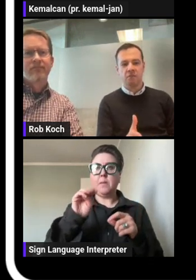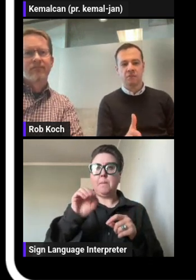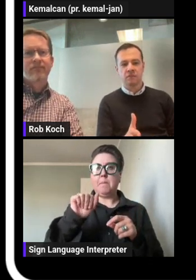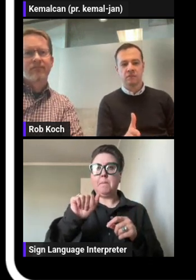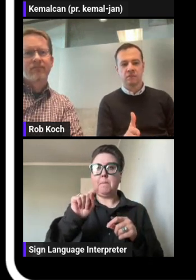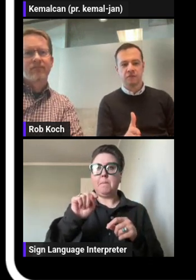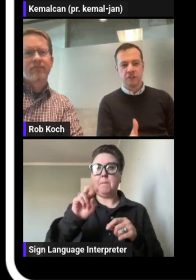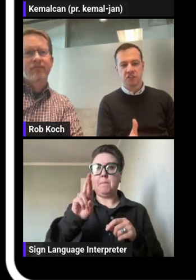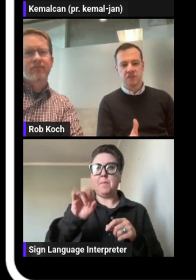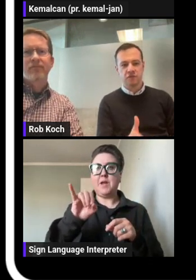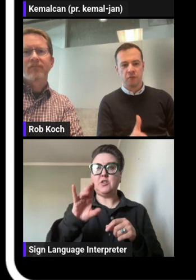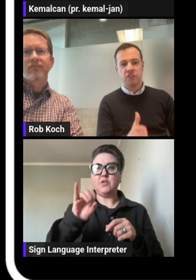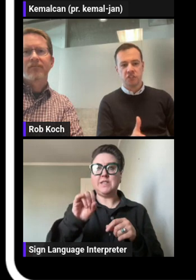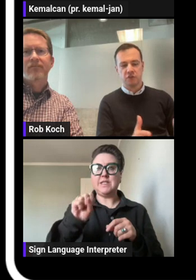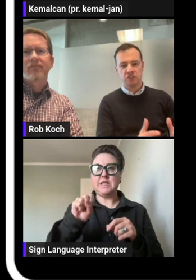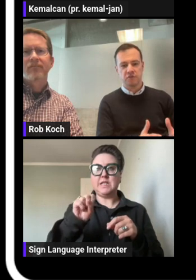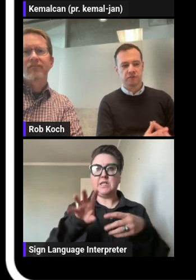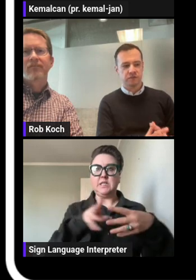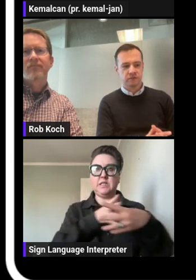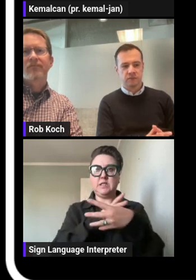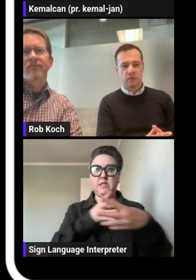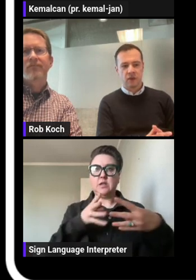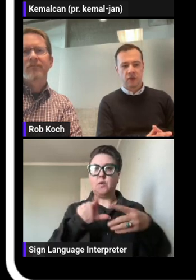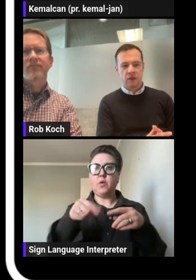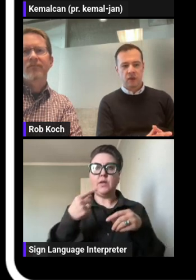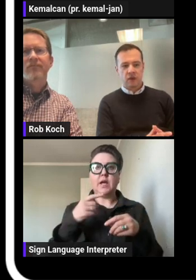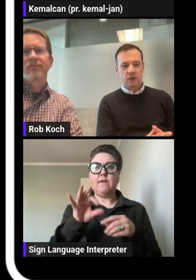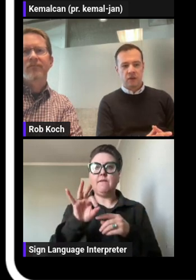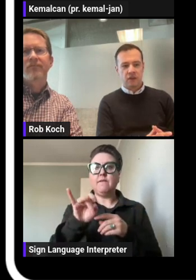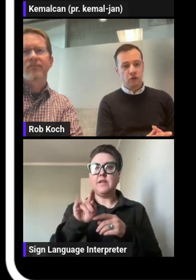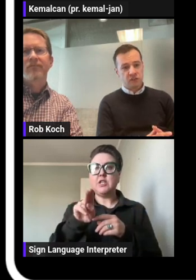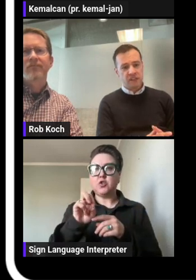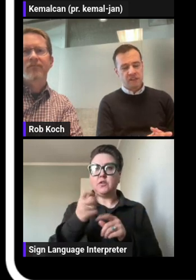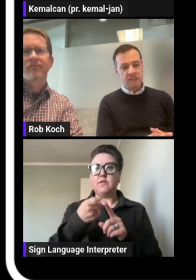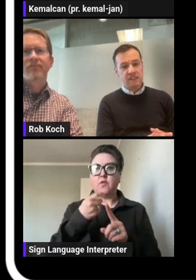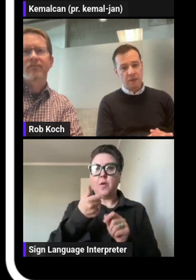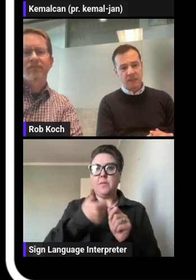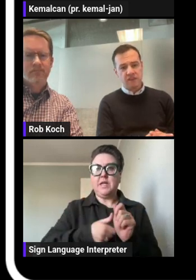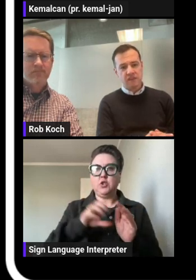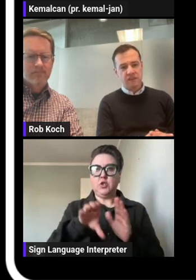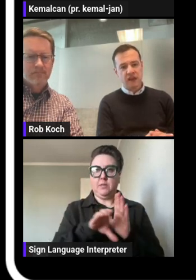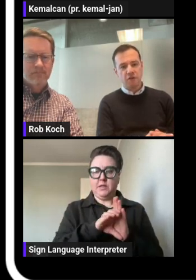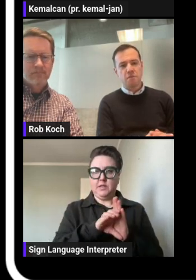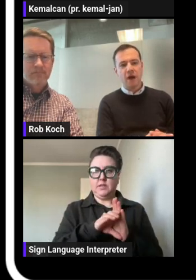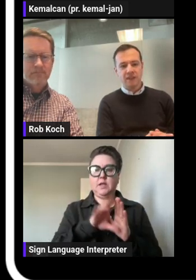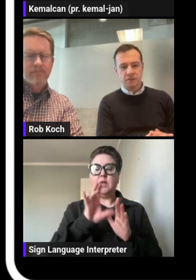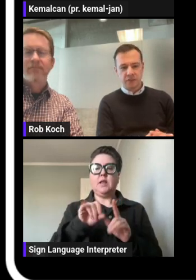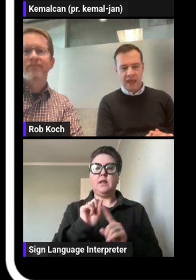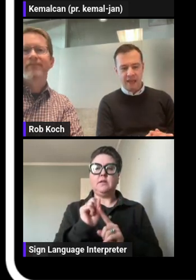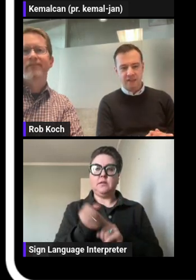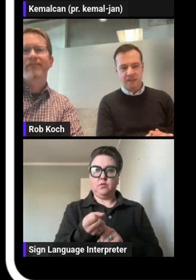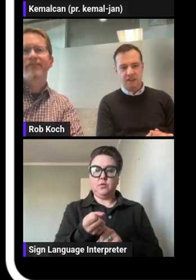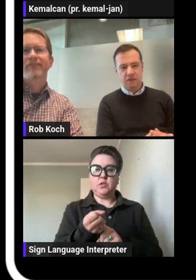have features from each image. In those cases, in some cases, there are multiple hands in the